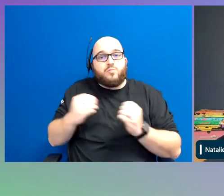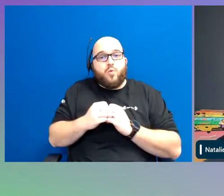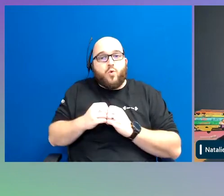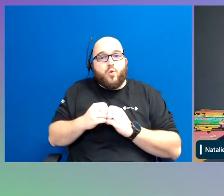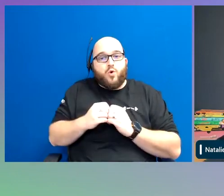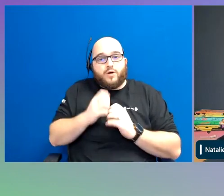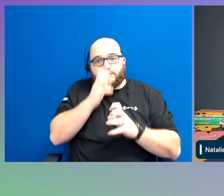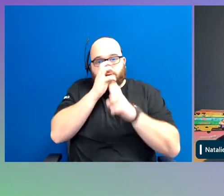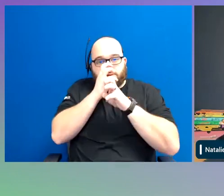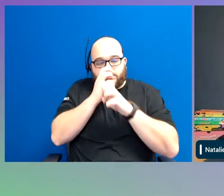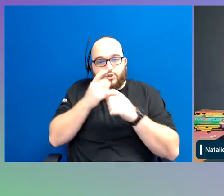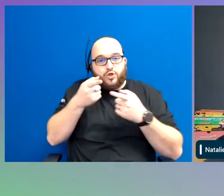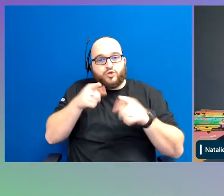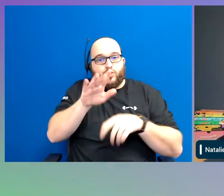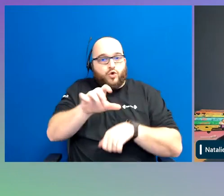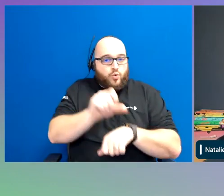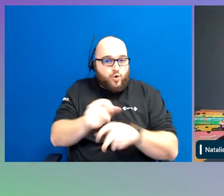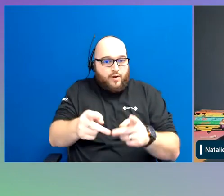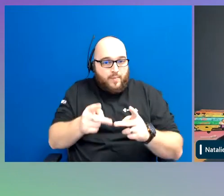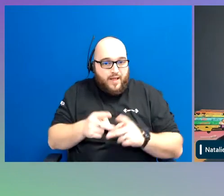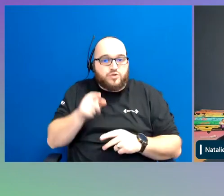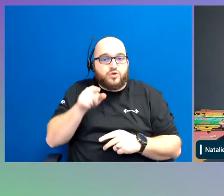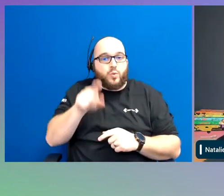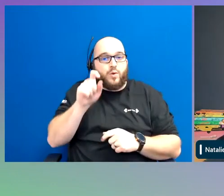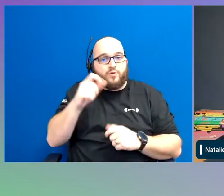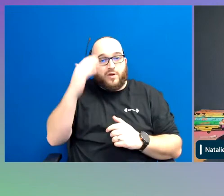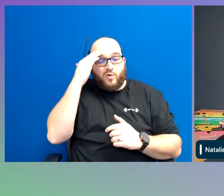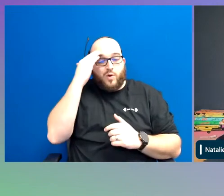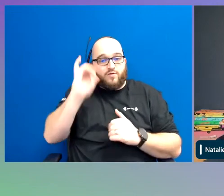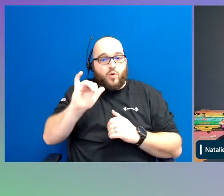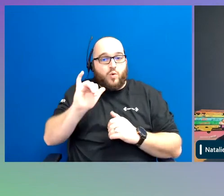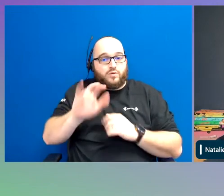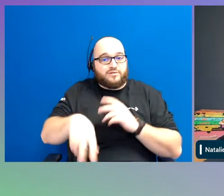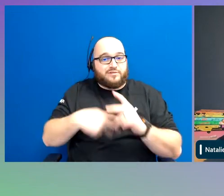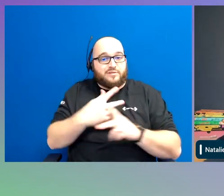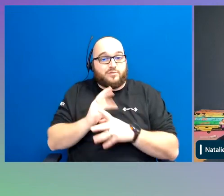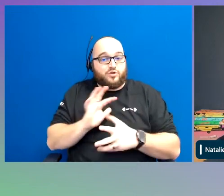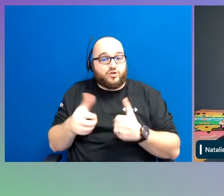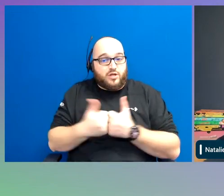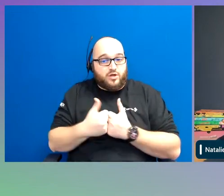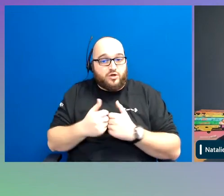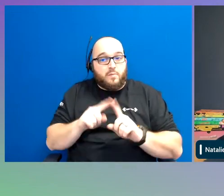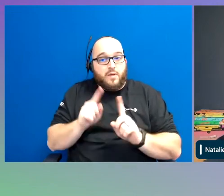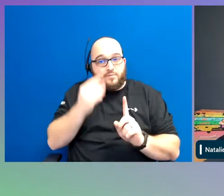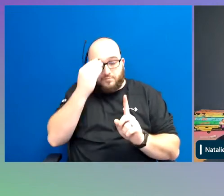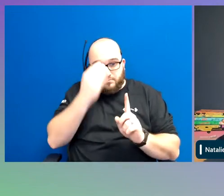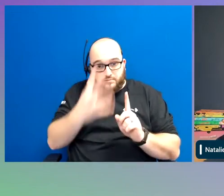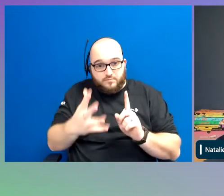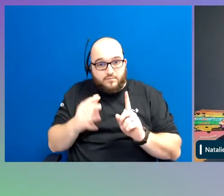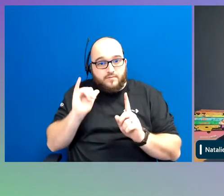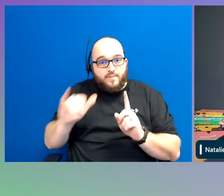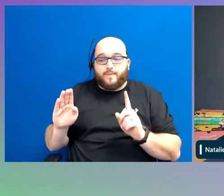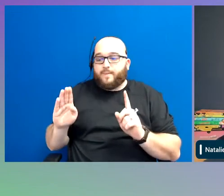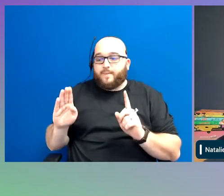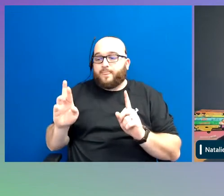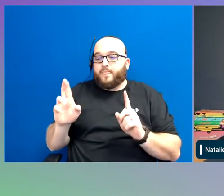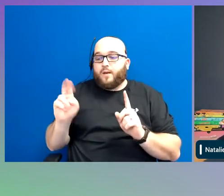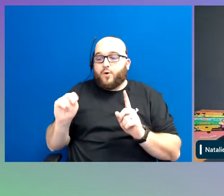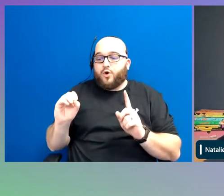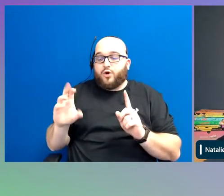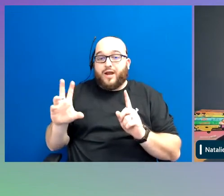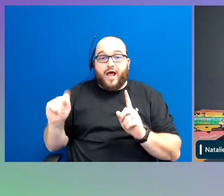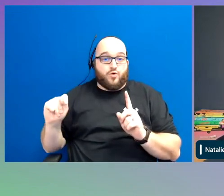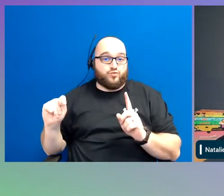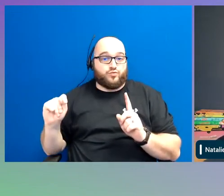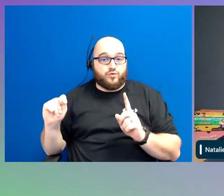be aware of those challenges. But I'd also say the burnout for